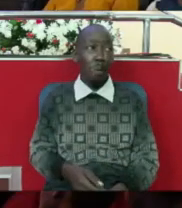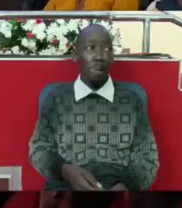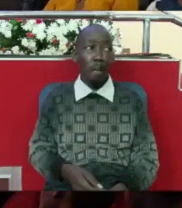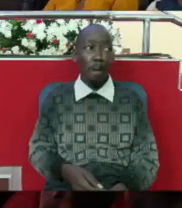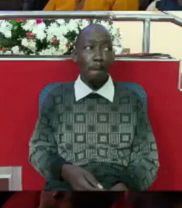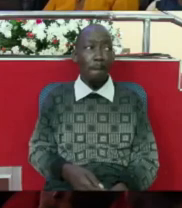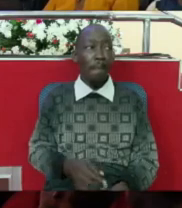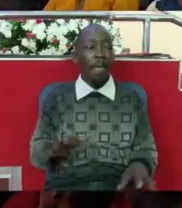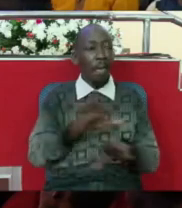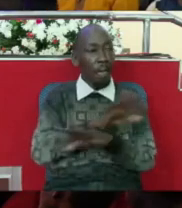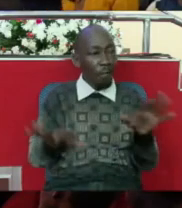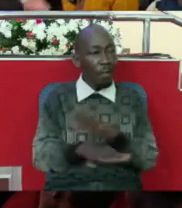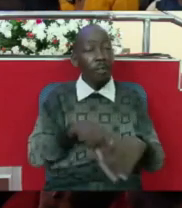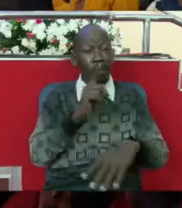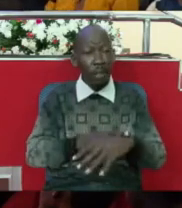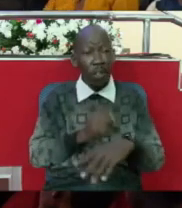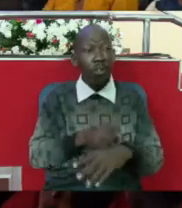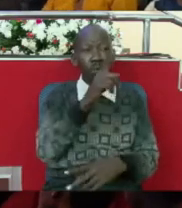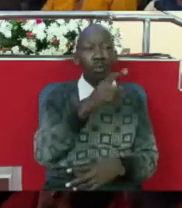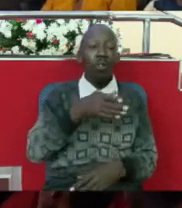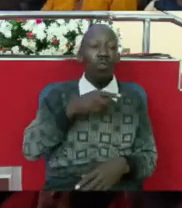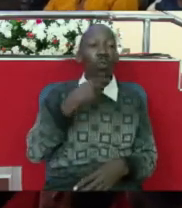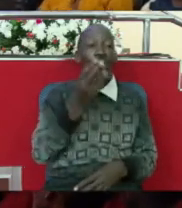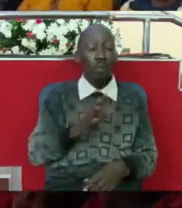And every time you get one step ahead,